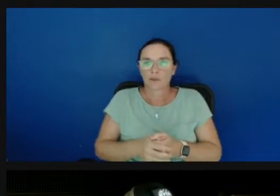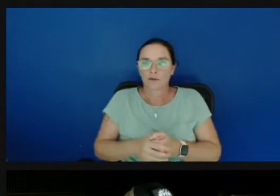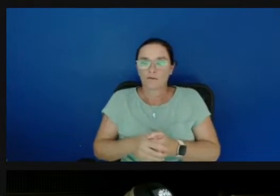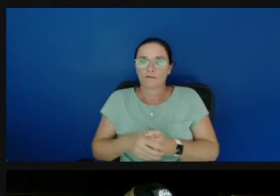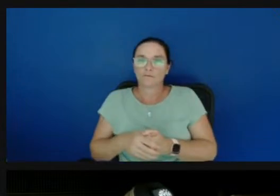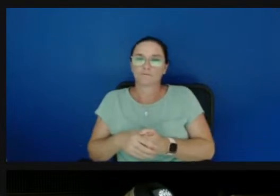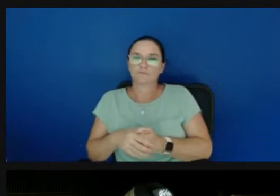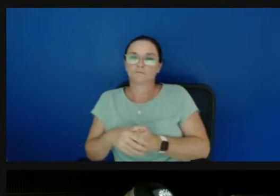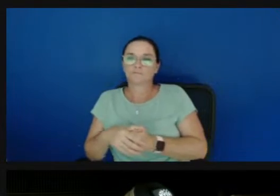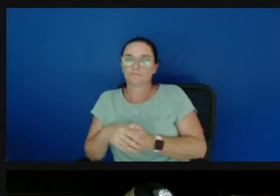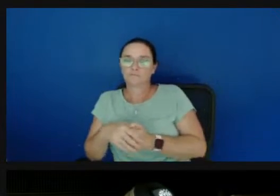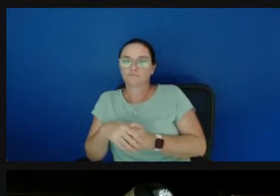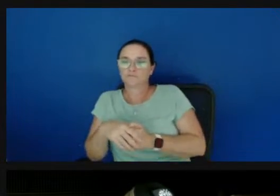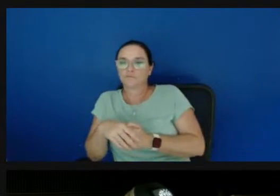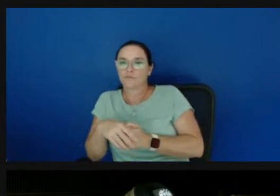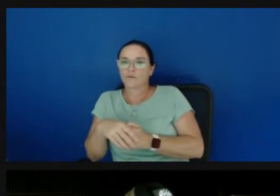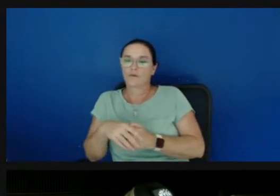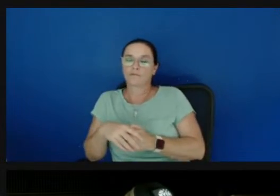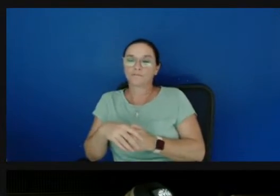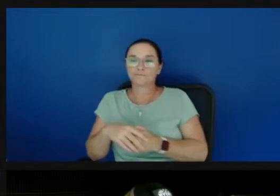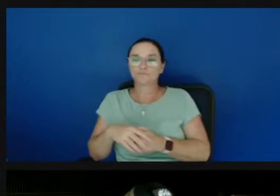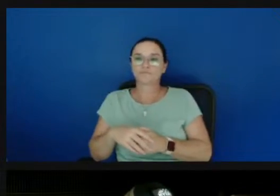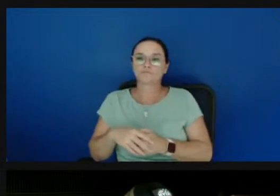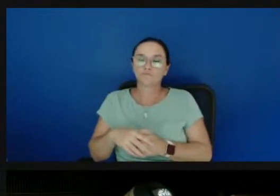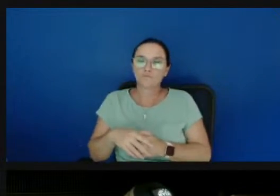here, they find